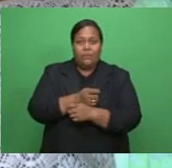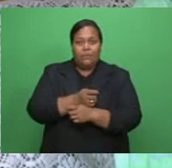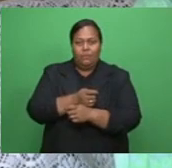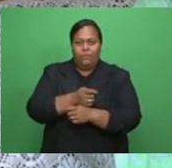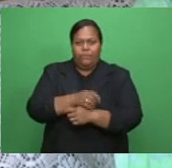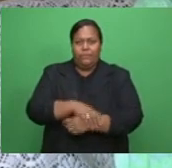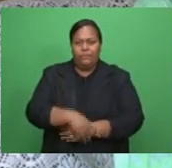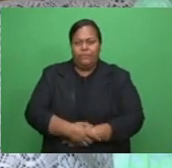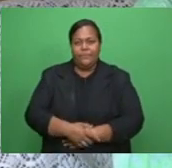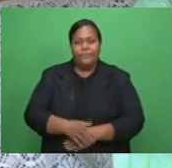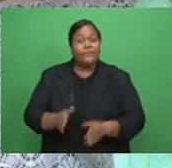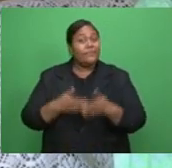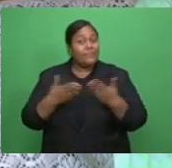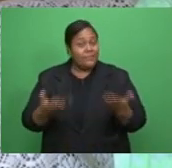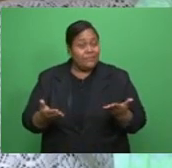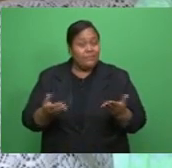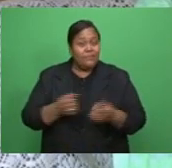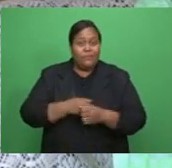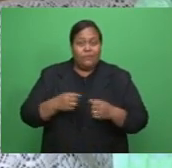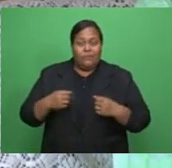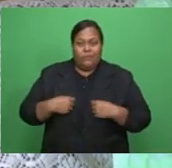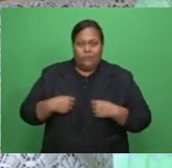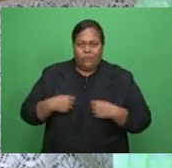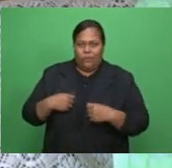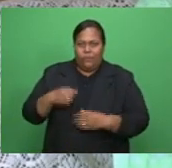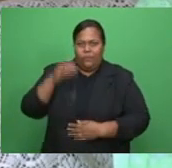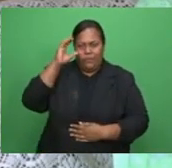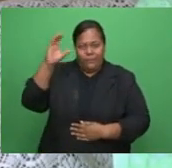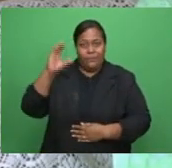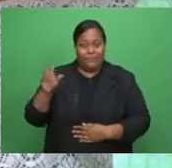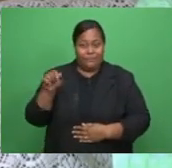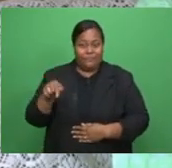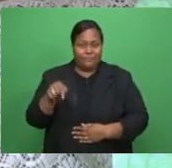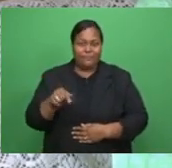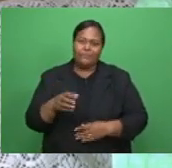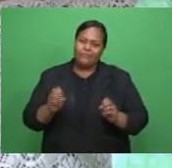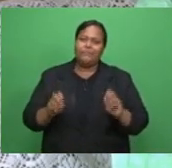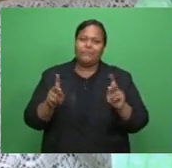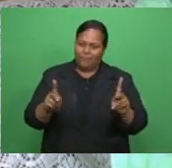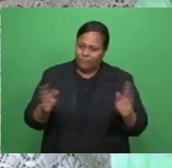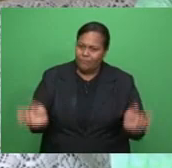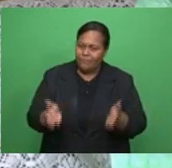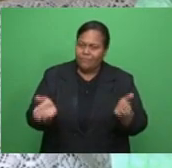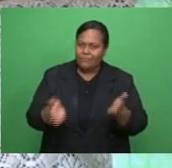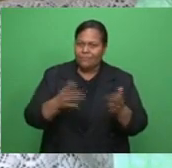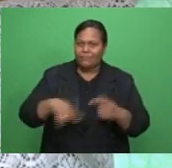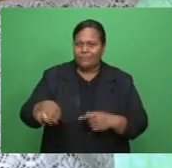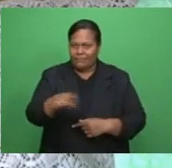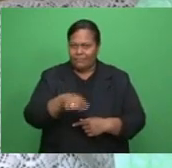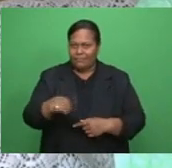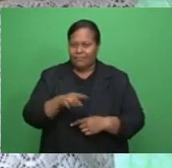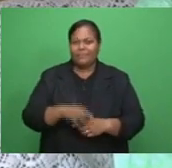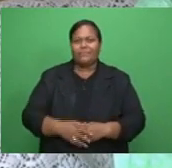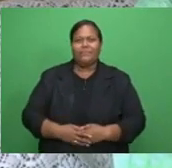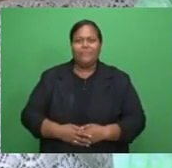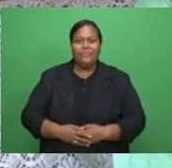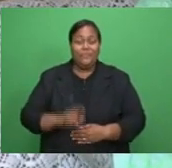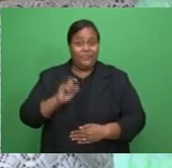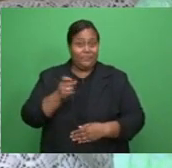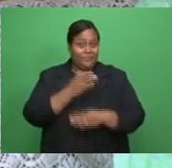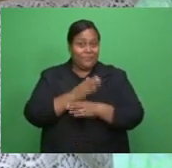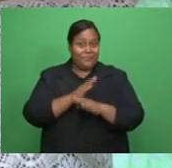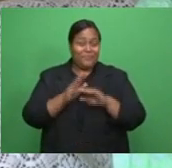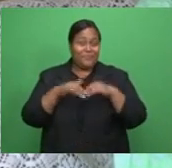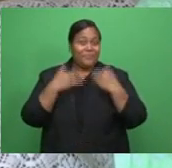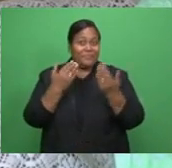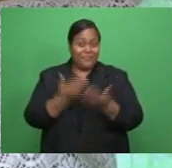how our country grows, because that is where you will find opportunities for your own growth. If you work together for the common